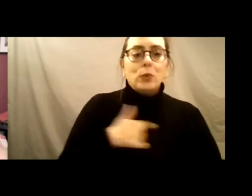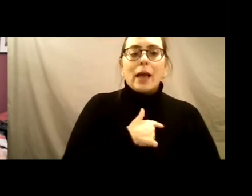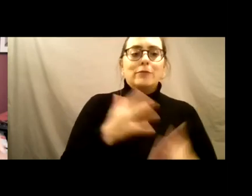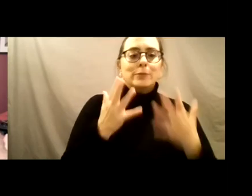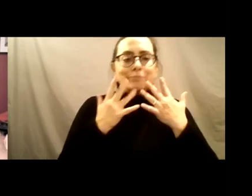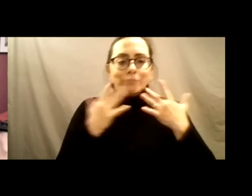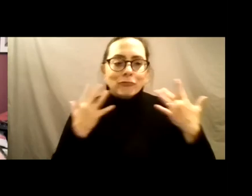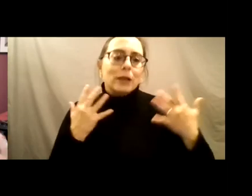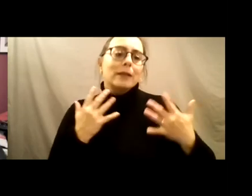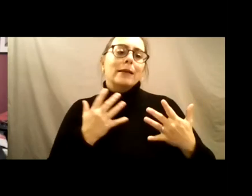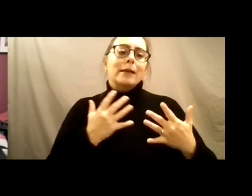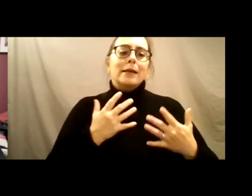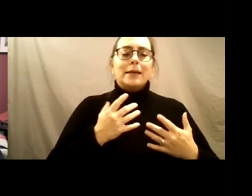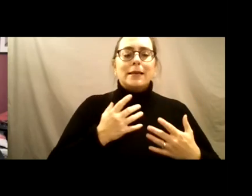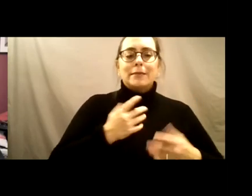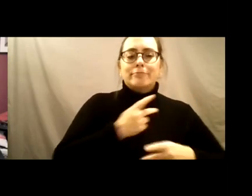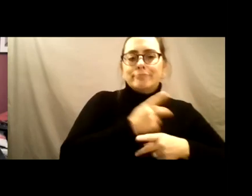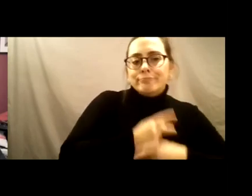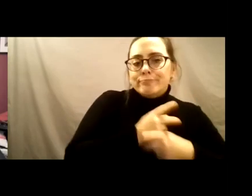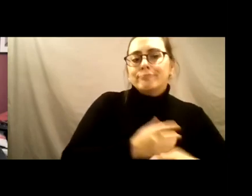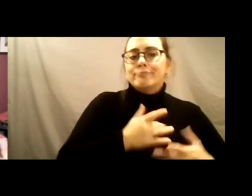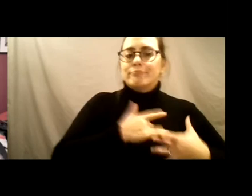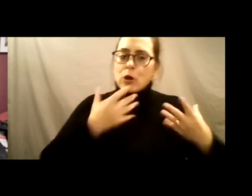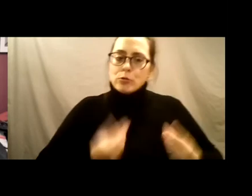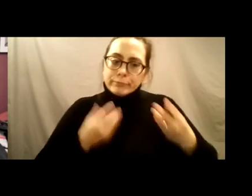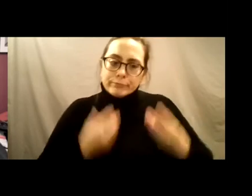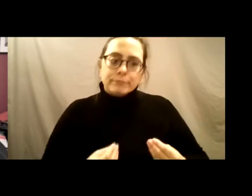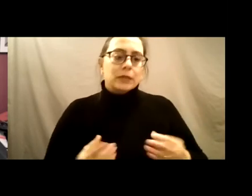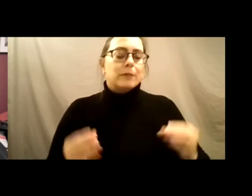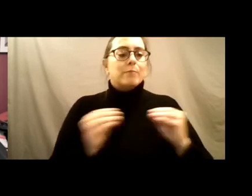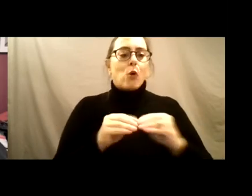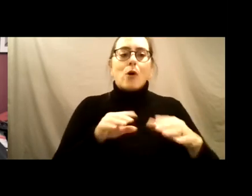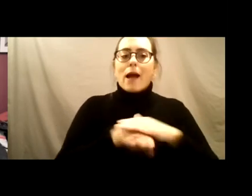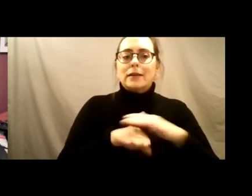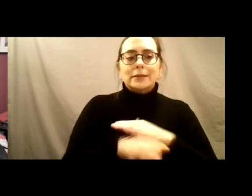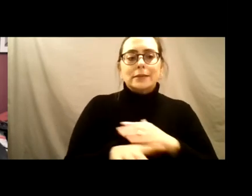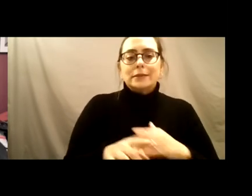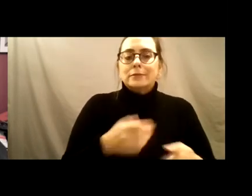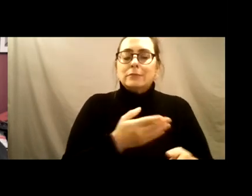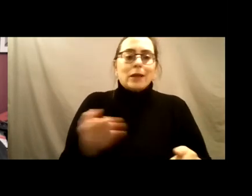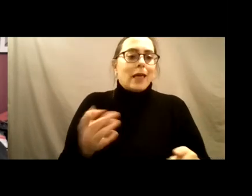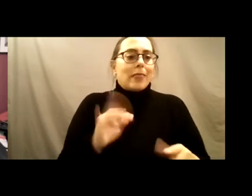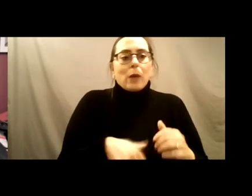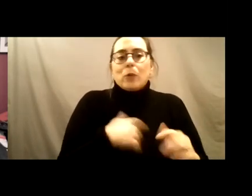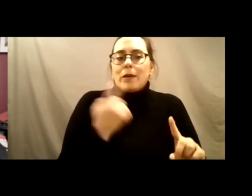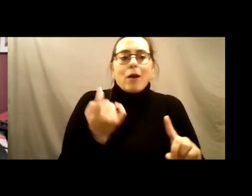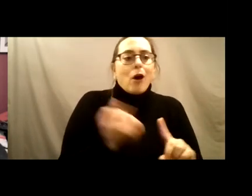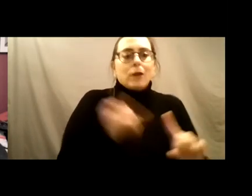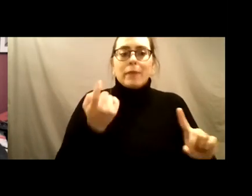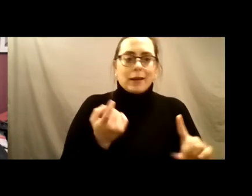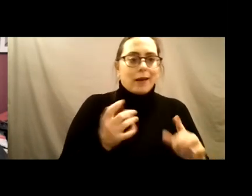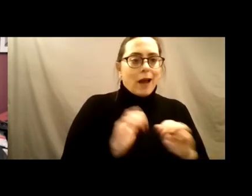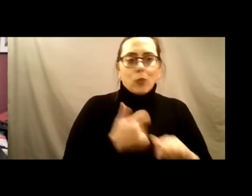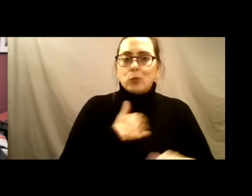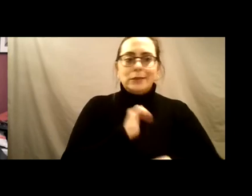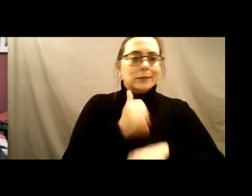how each of us has the possibility to exist, the more access just becomes part of how we make art, how we